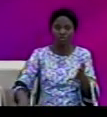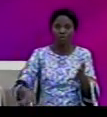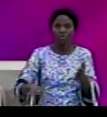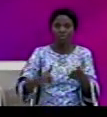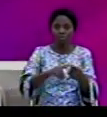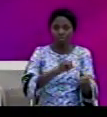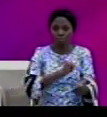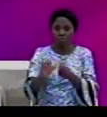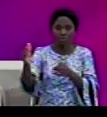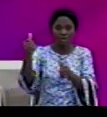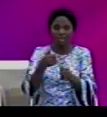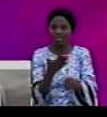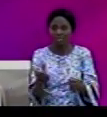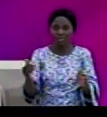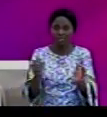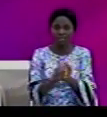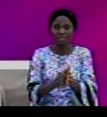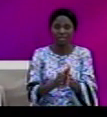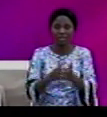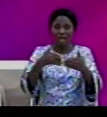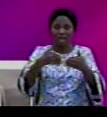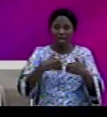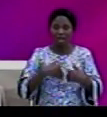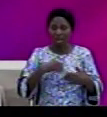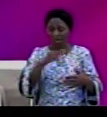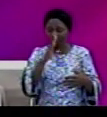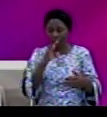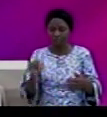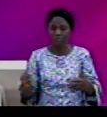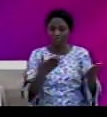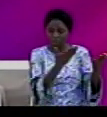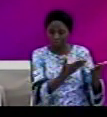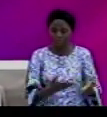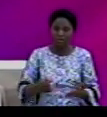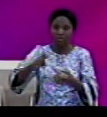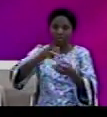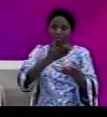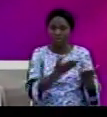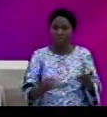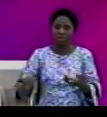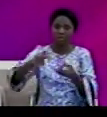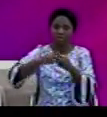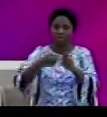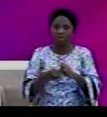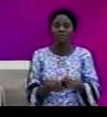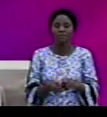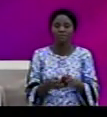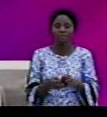have been opposing problem. God will yank it out this weekend.